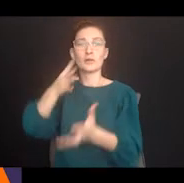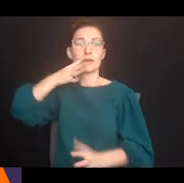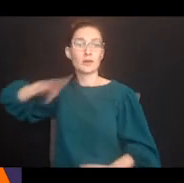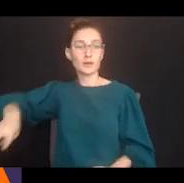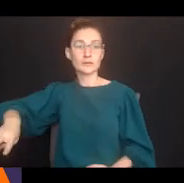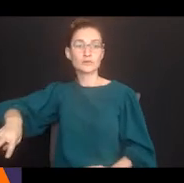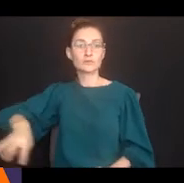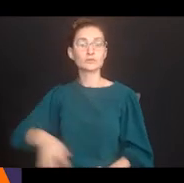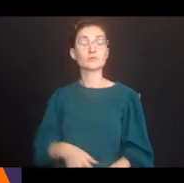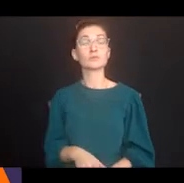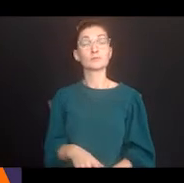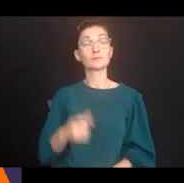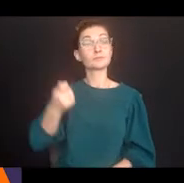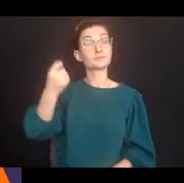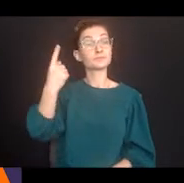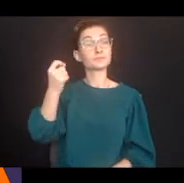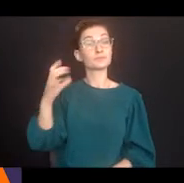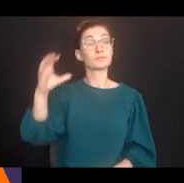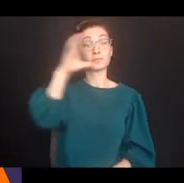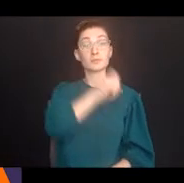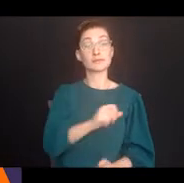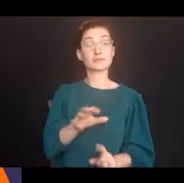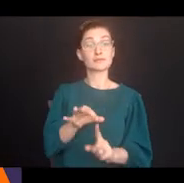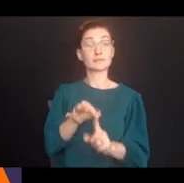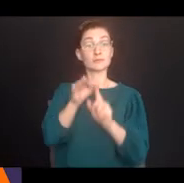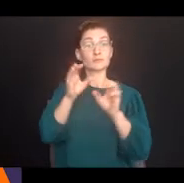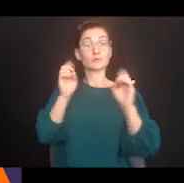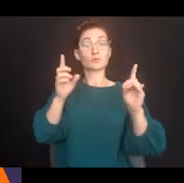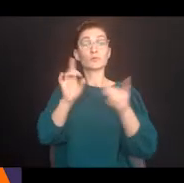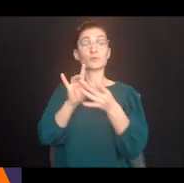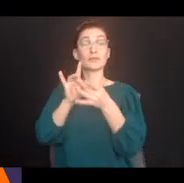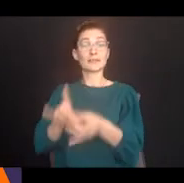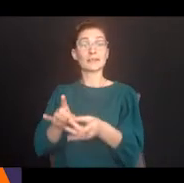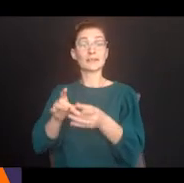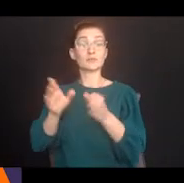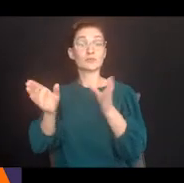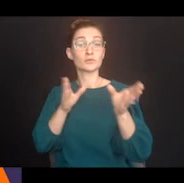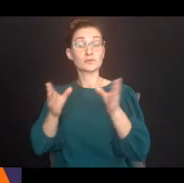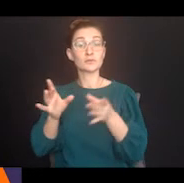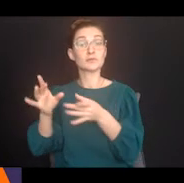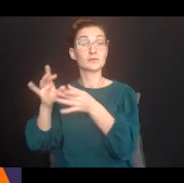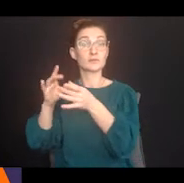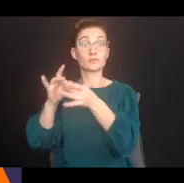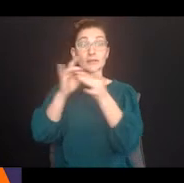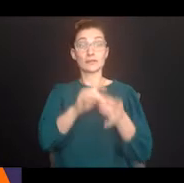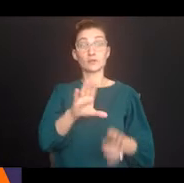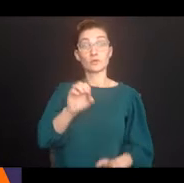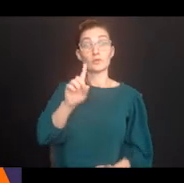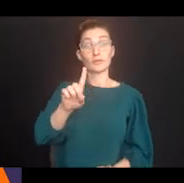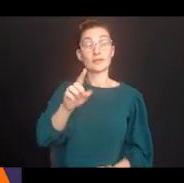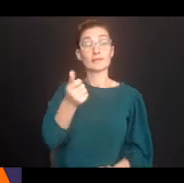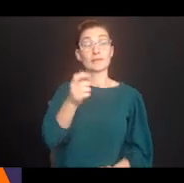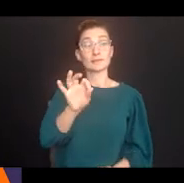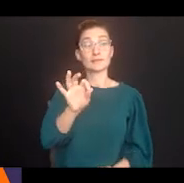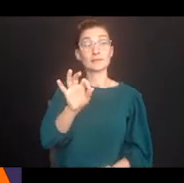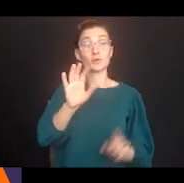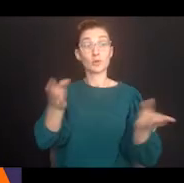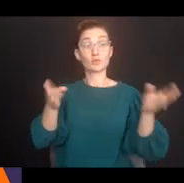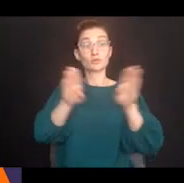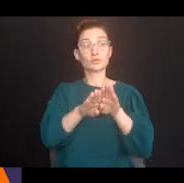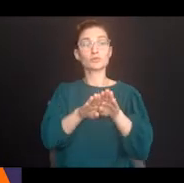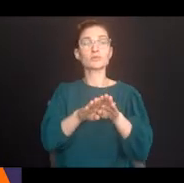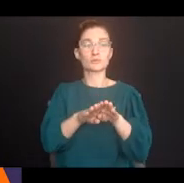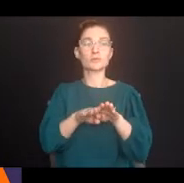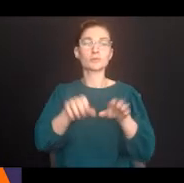negligence. Therefore, missed special education or related services as a result of COVID-19 closures or other special circumstances